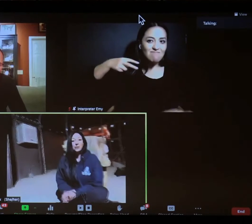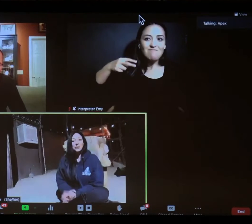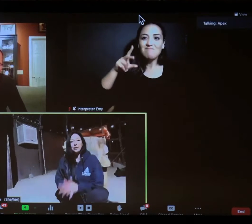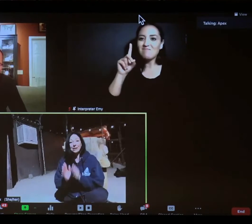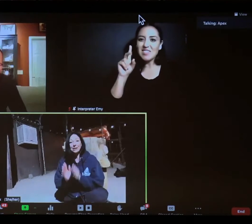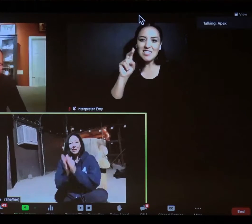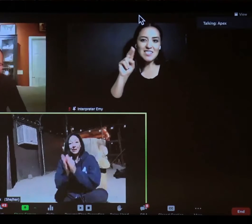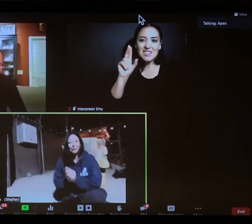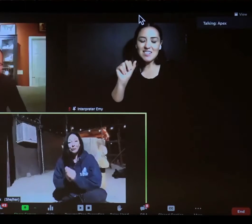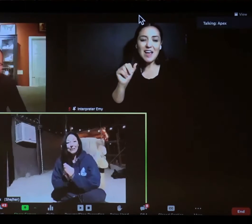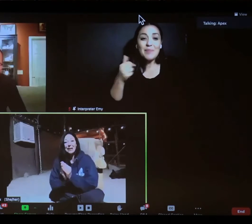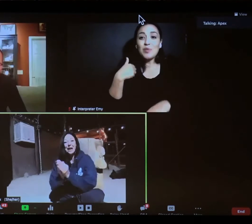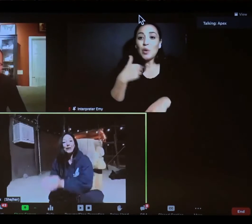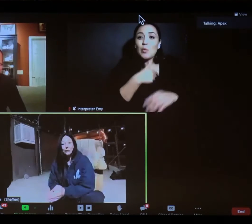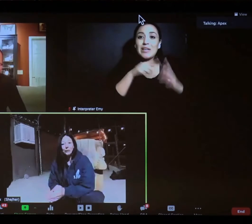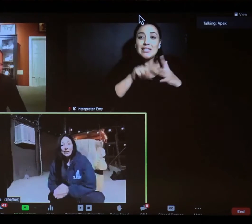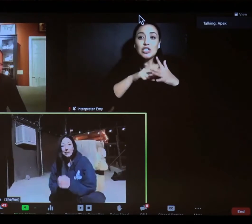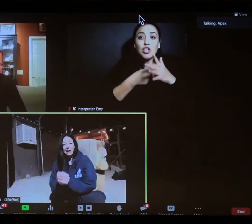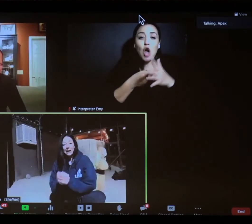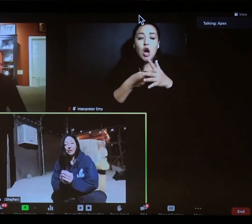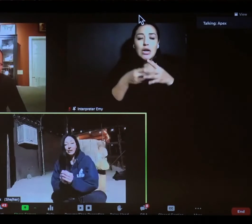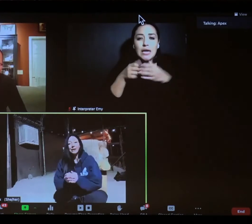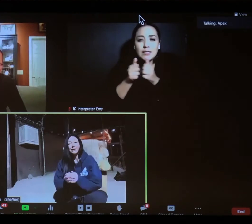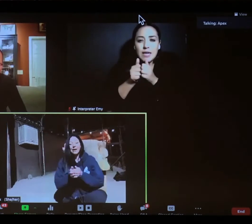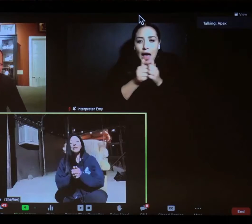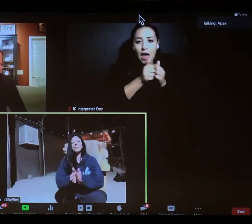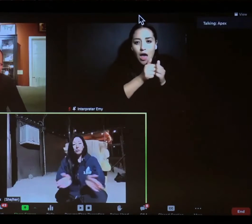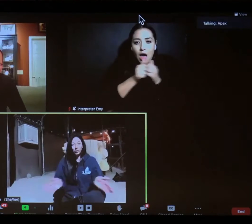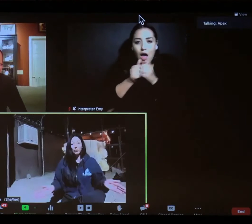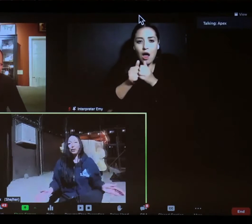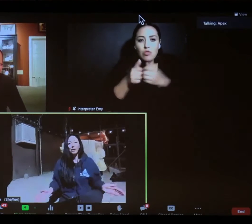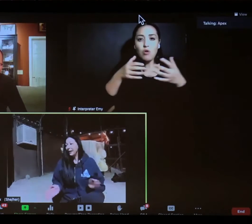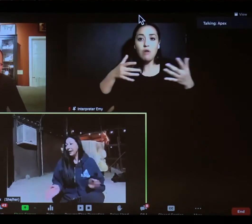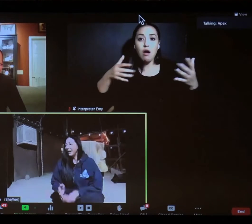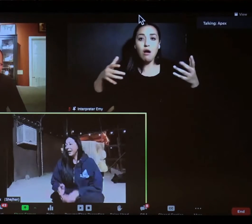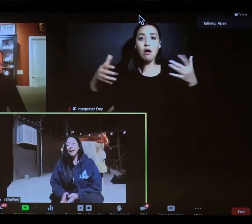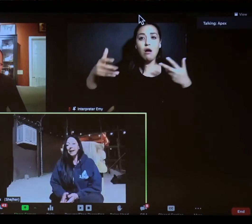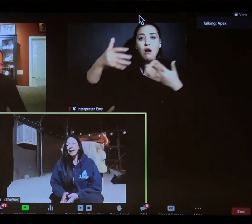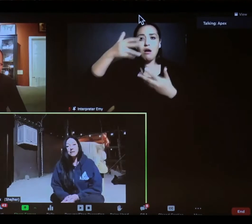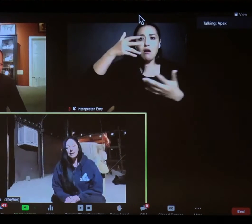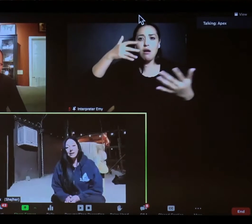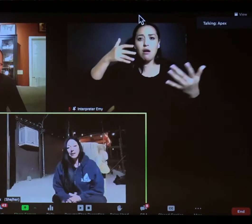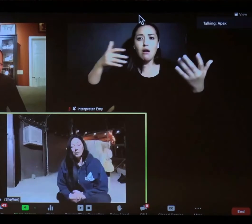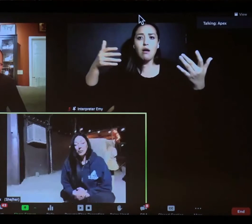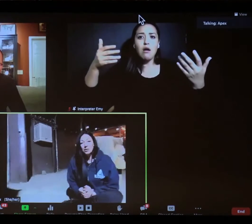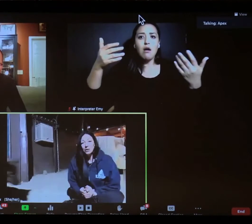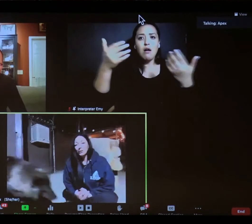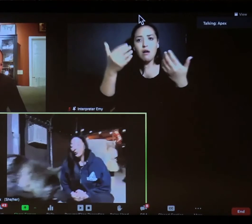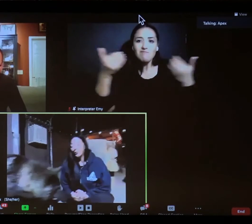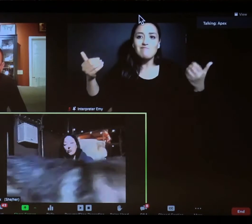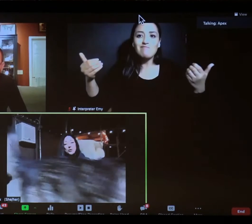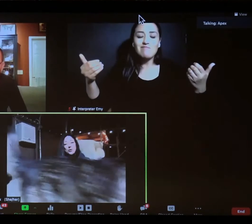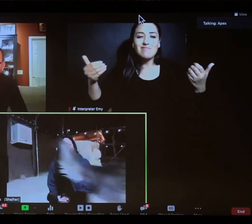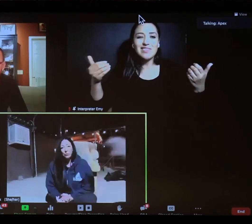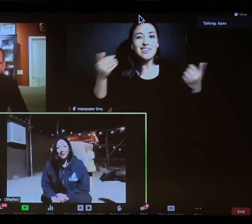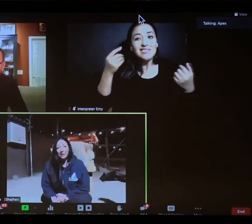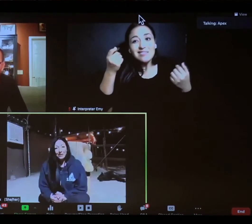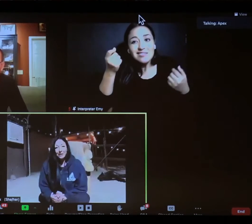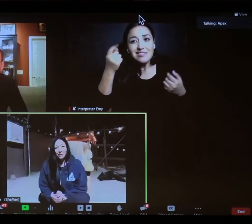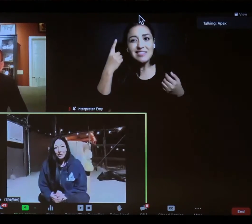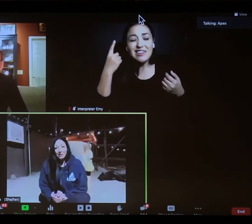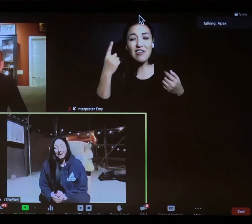We started out kind of together, growing together, and then we grew apart. And they've been persecuted by us for so